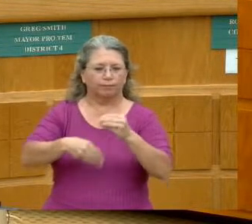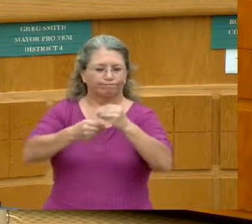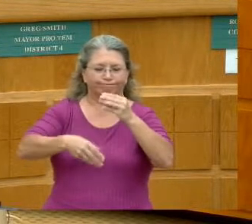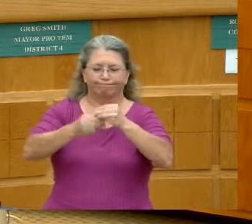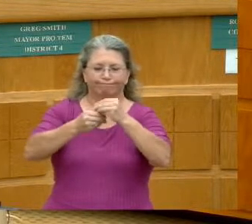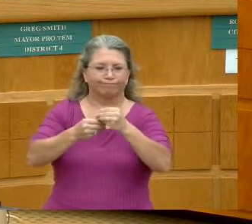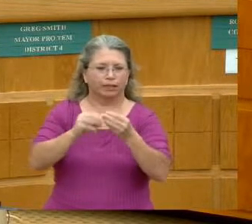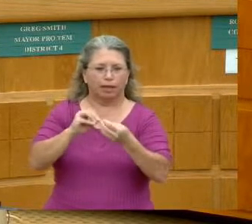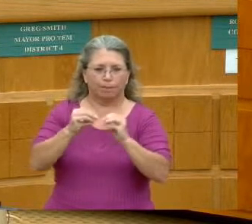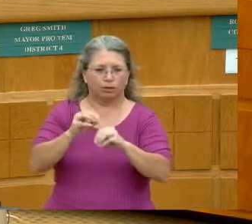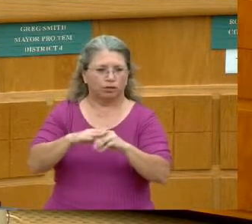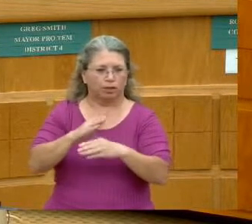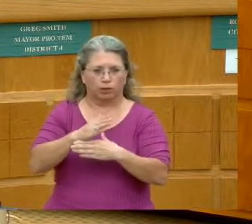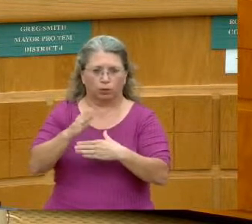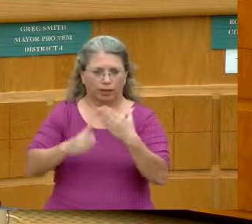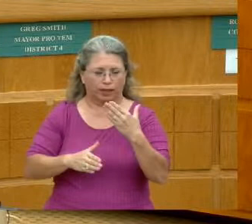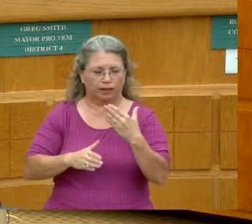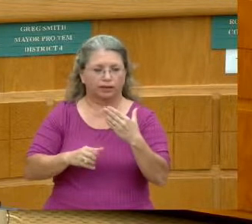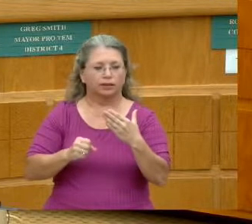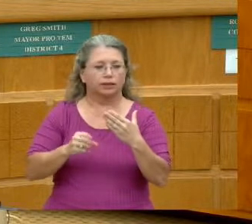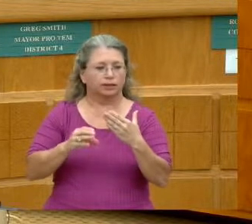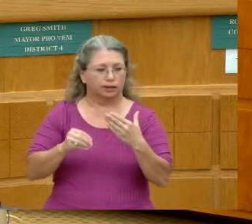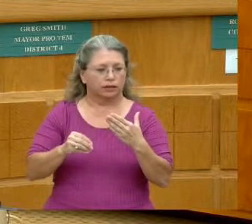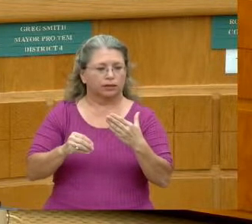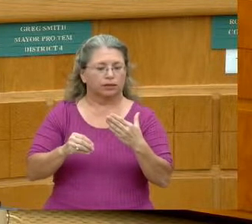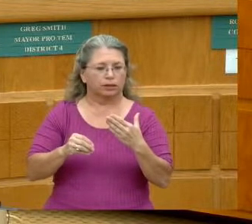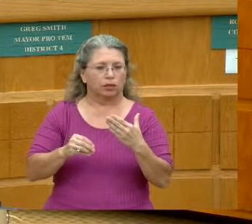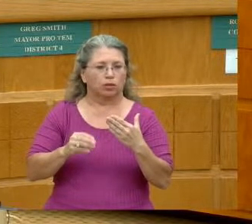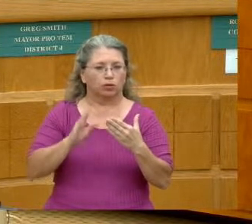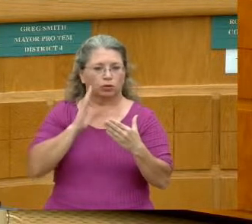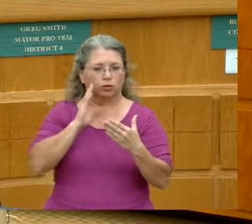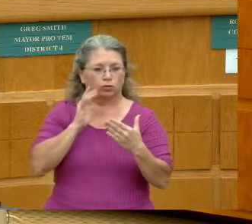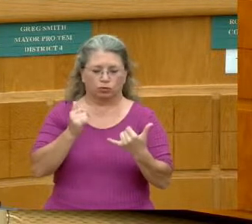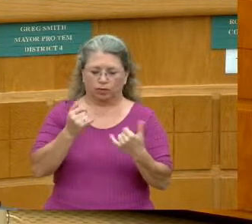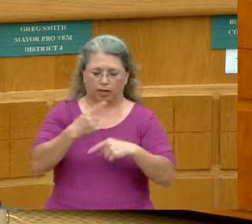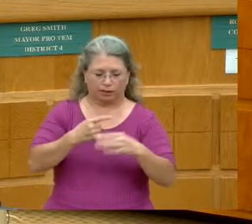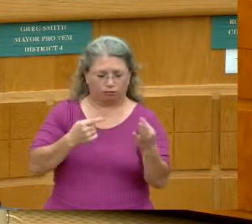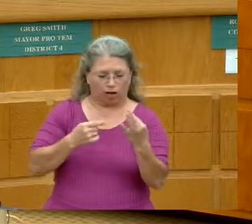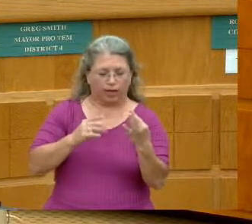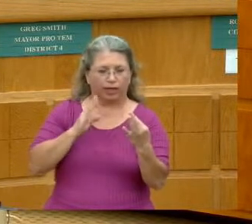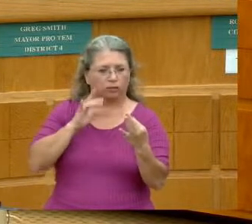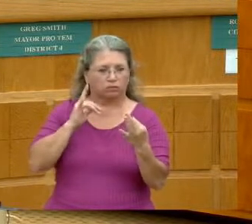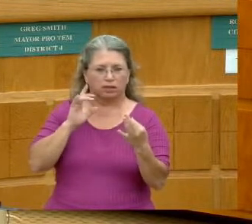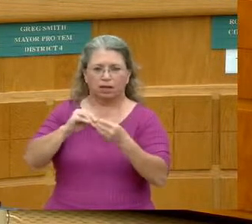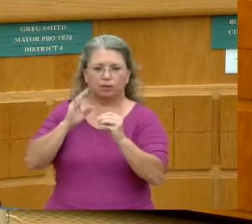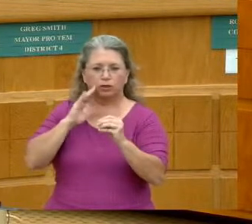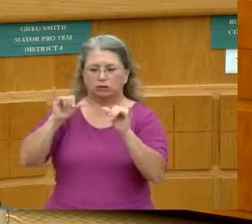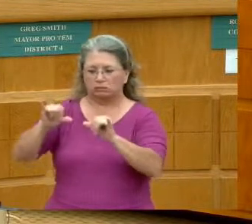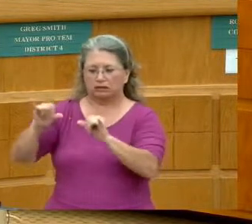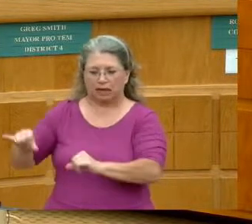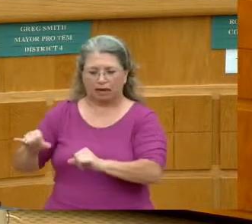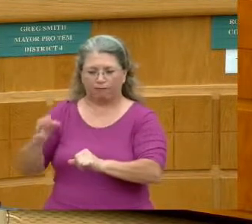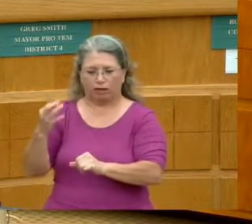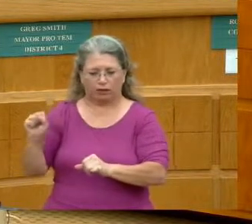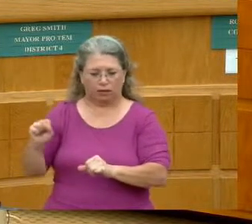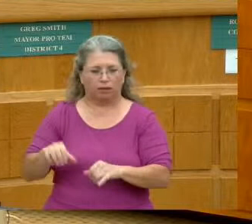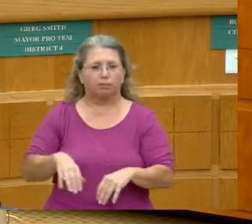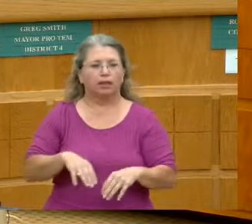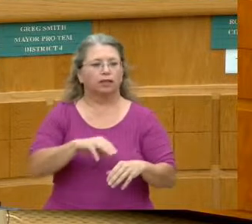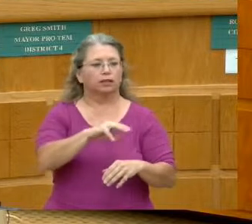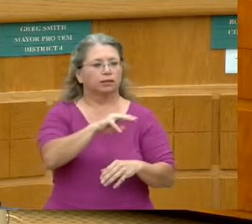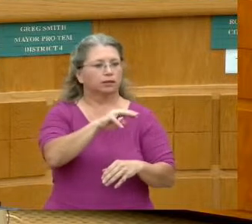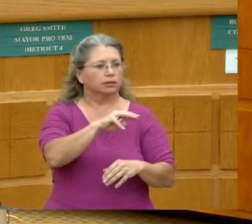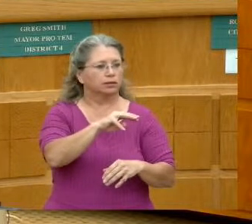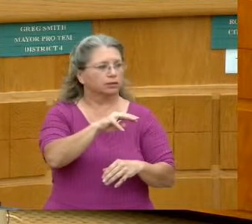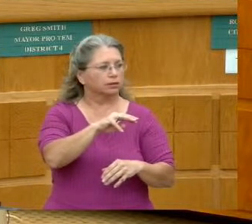website dashboard will be reflective as of today on Saturday and Sunday, but Monday we'll update it for the weekend and Monday as well. Did you want to